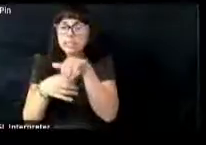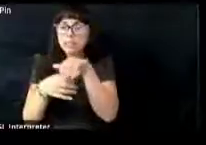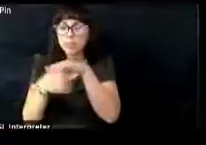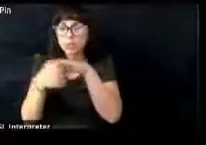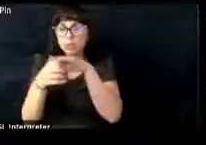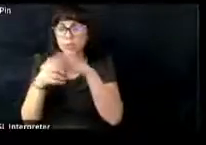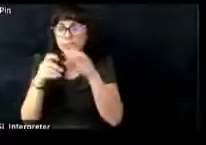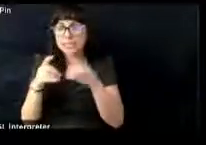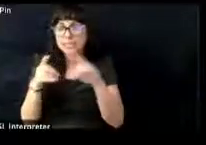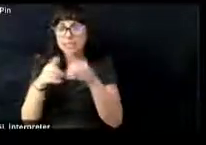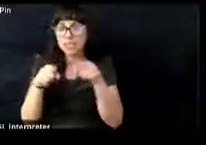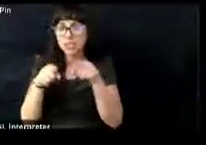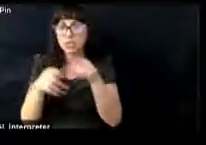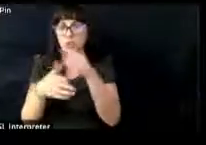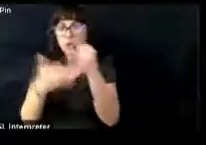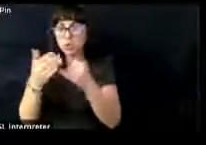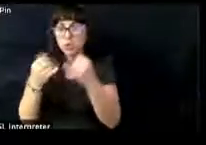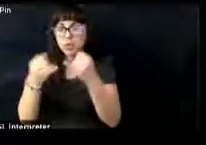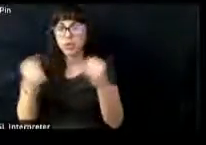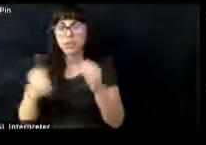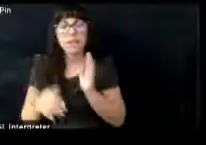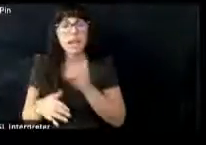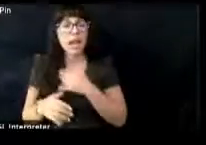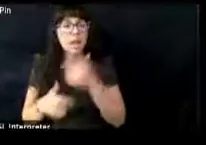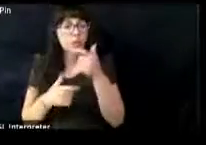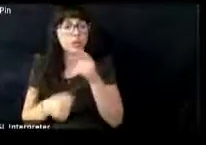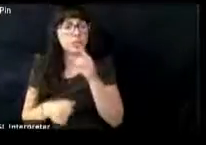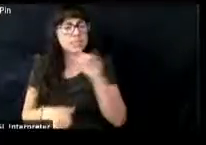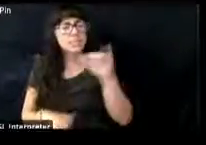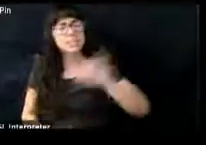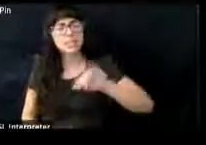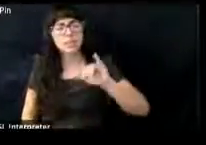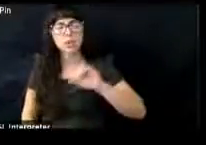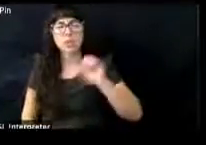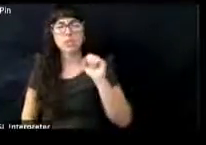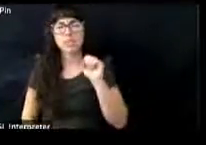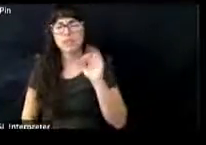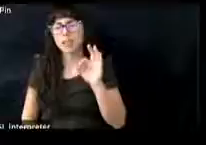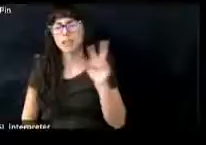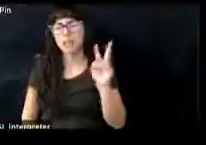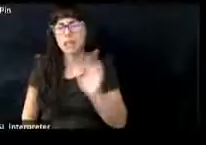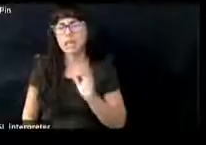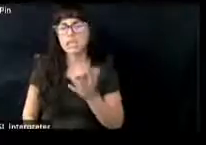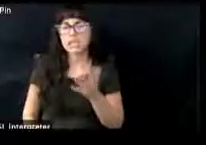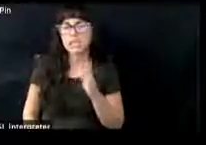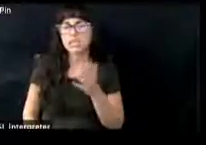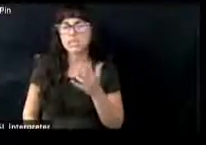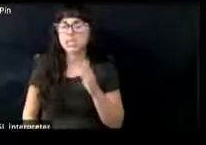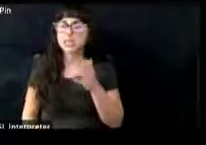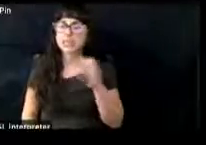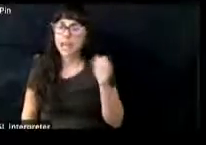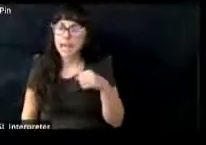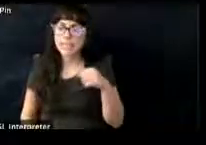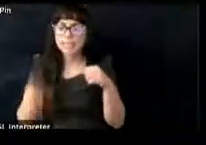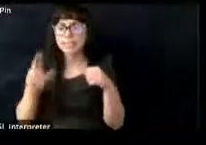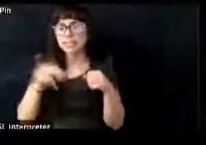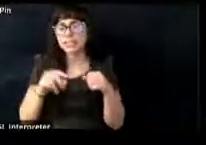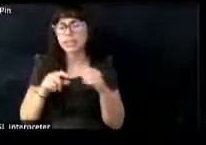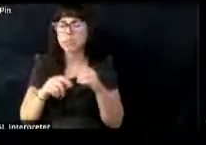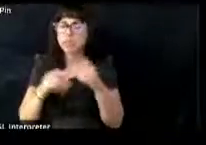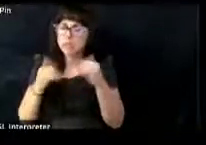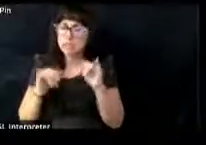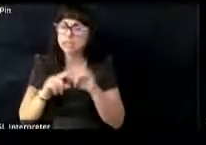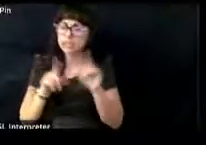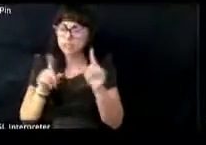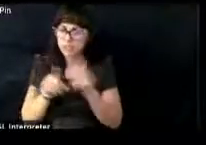the line. And our interests are similar to San Fernando Valley, but in some aspects, you know, we are a little bit different as